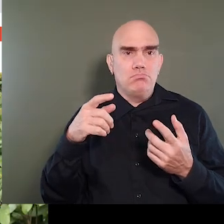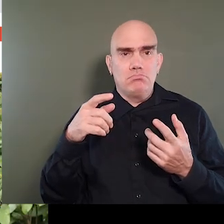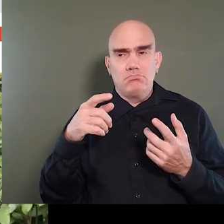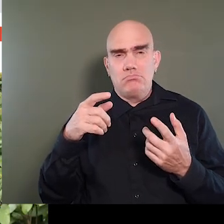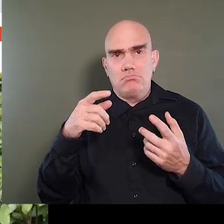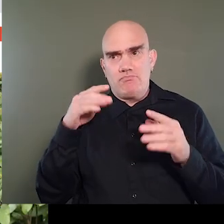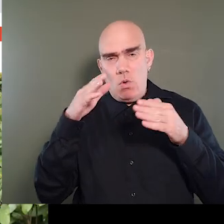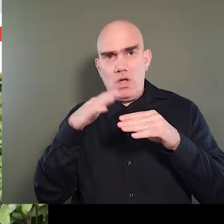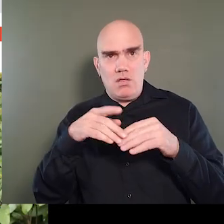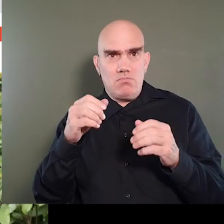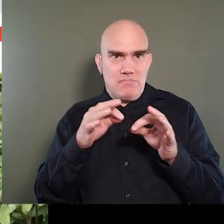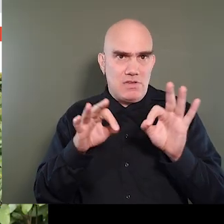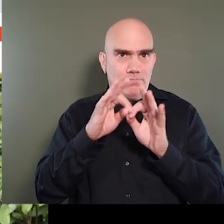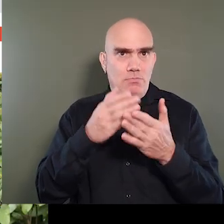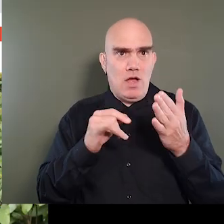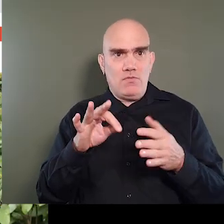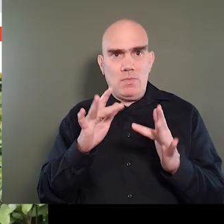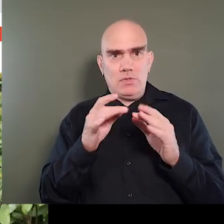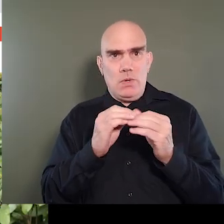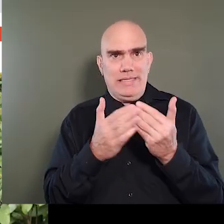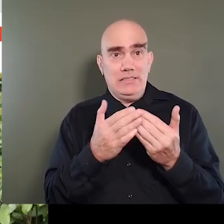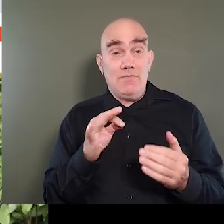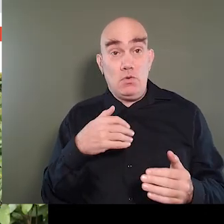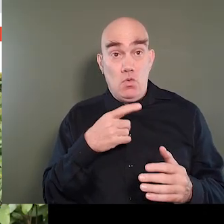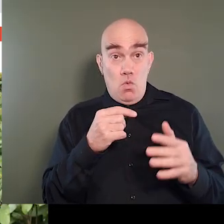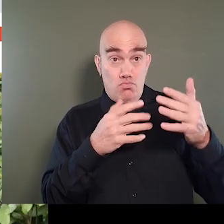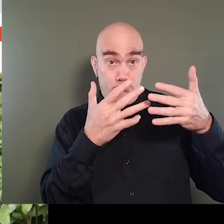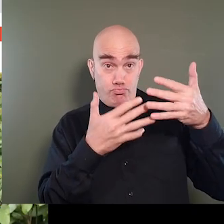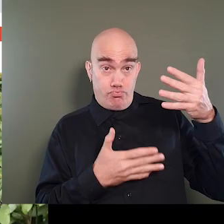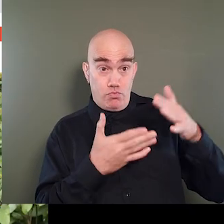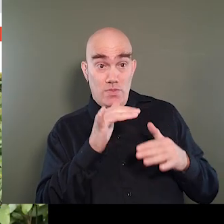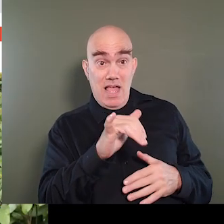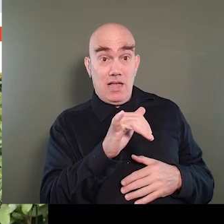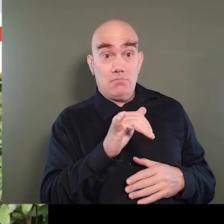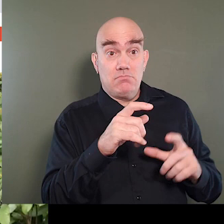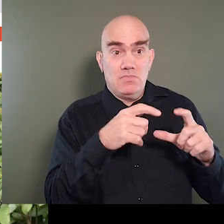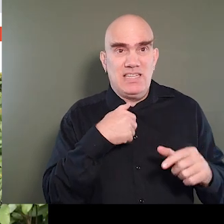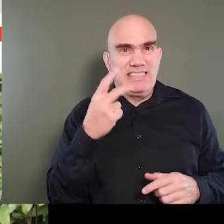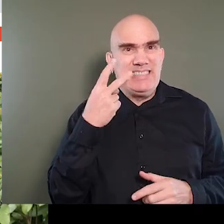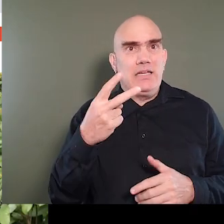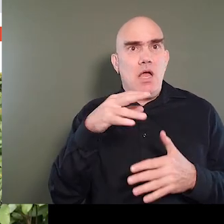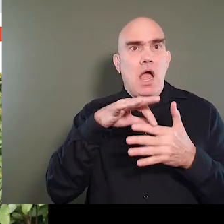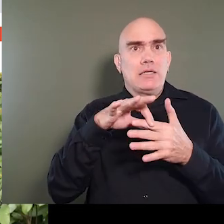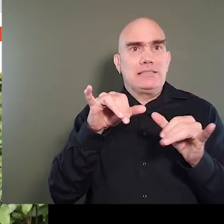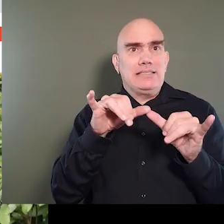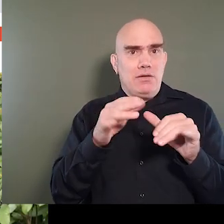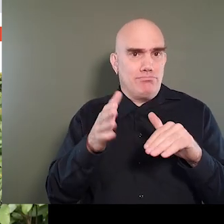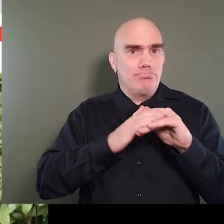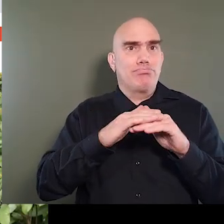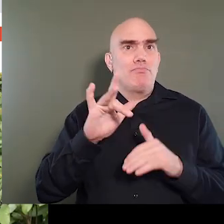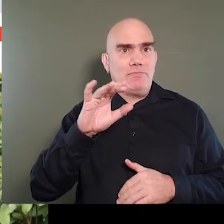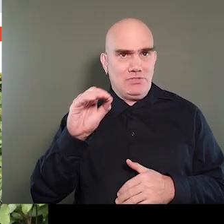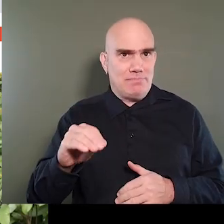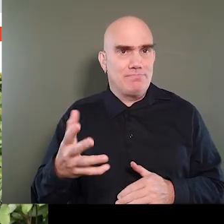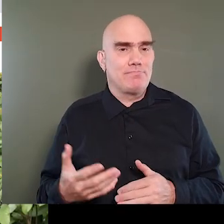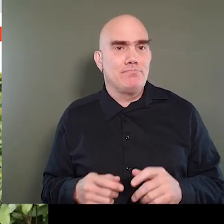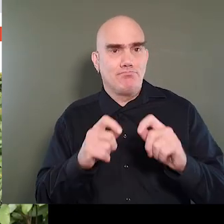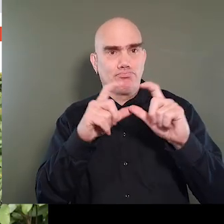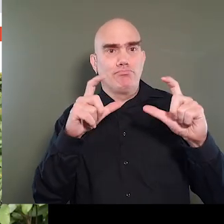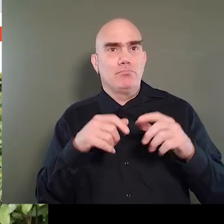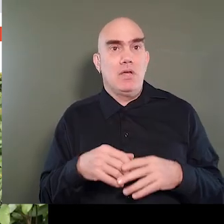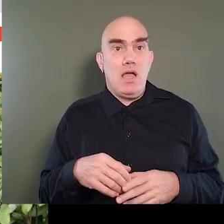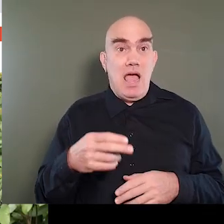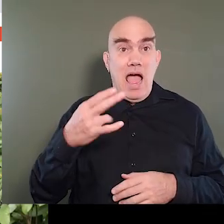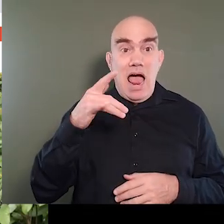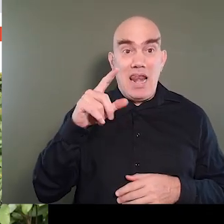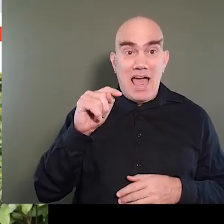more clearly. If we scroll through the widget, we can see that the content scaling has increased by 25%. Highlight